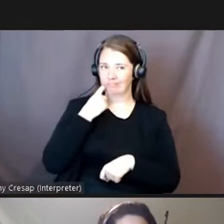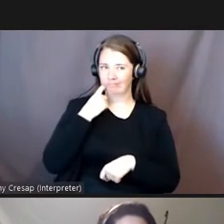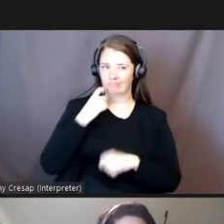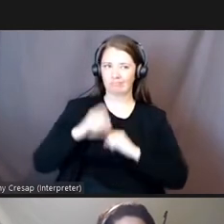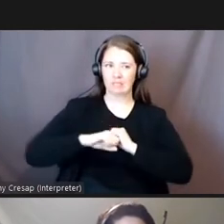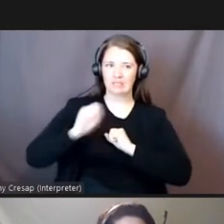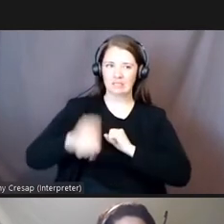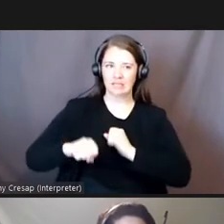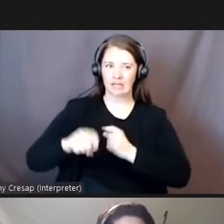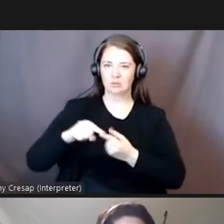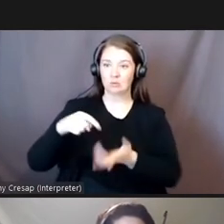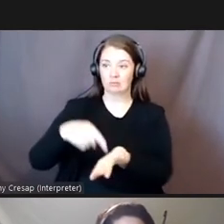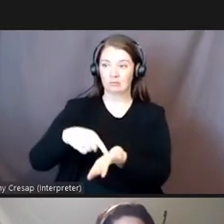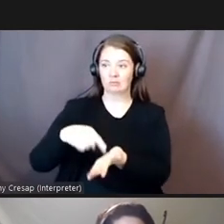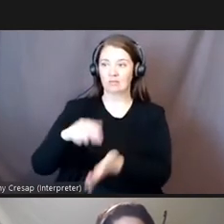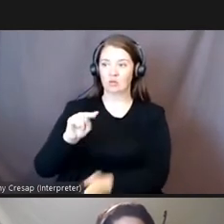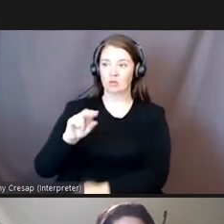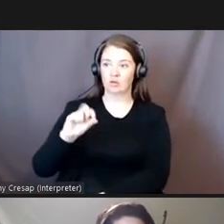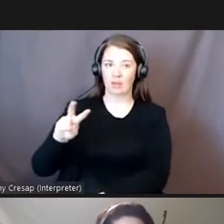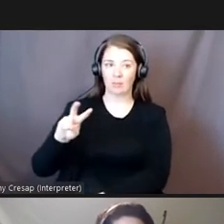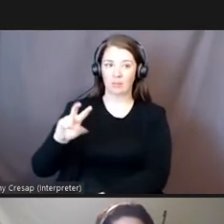November 30th of this year.